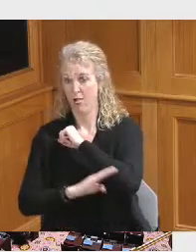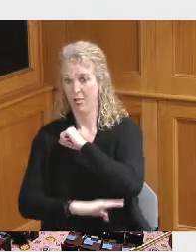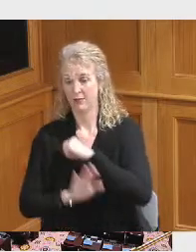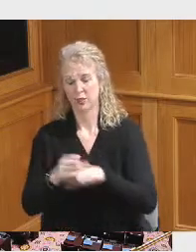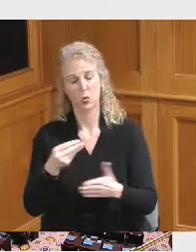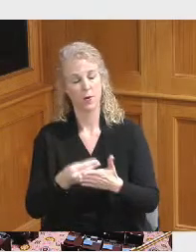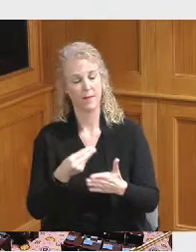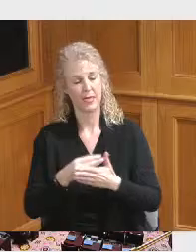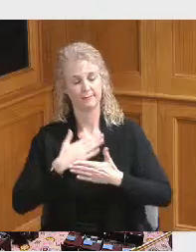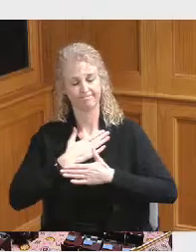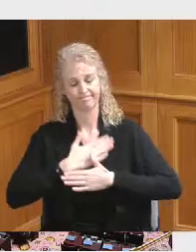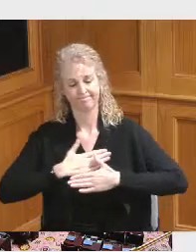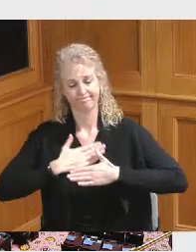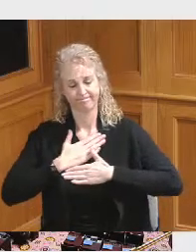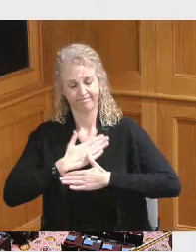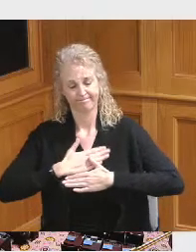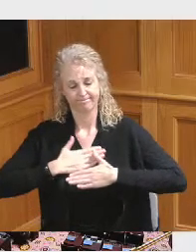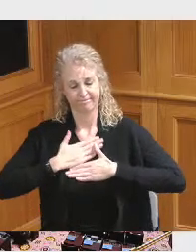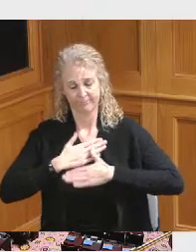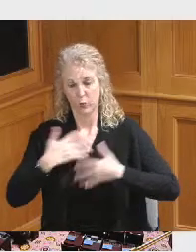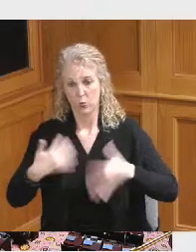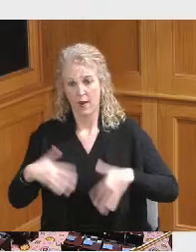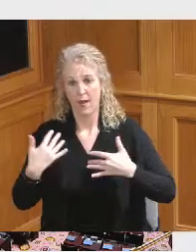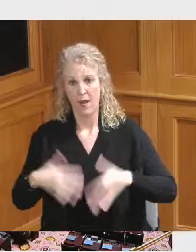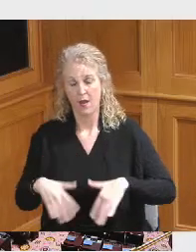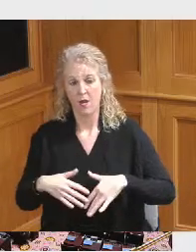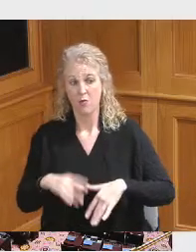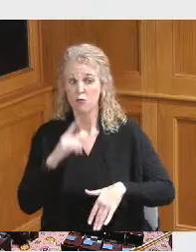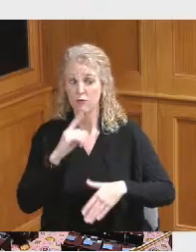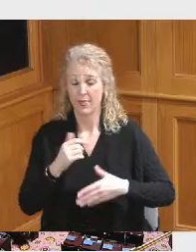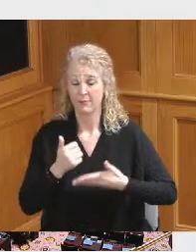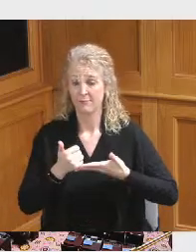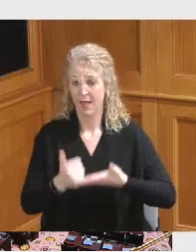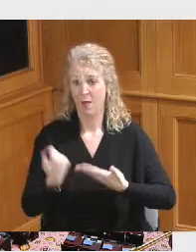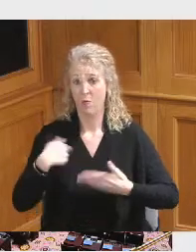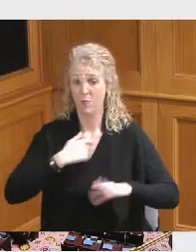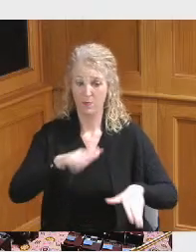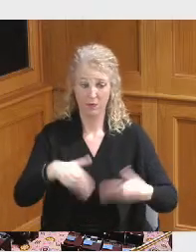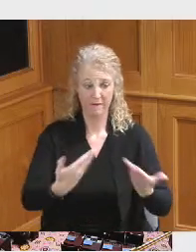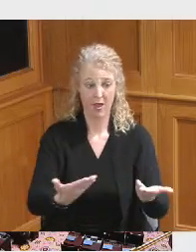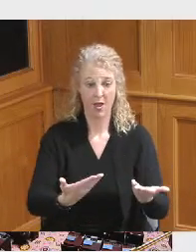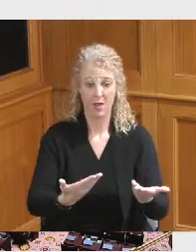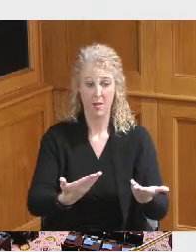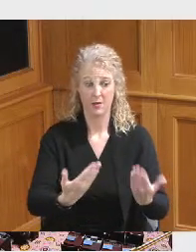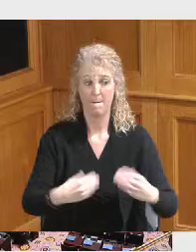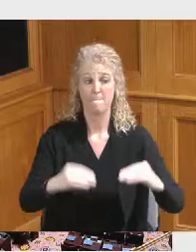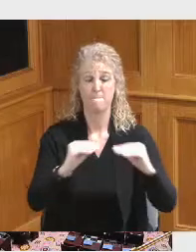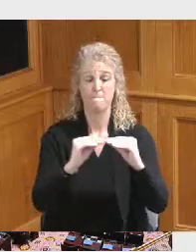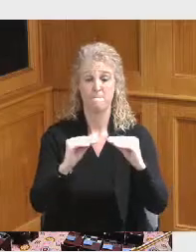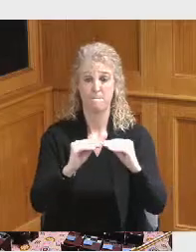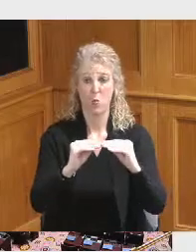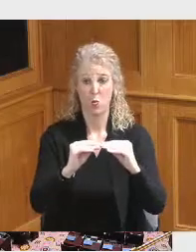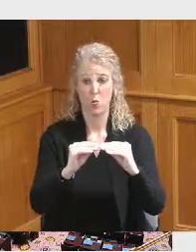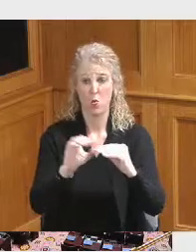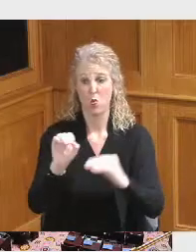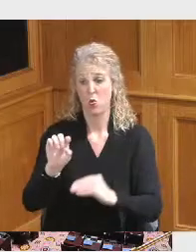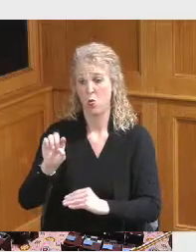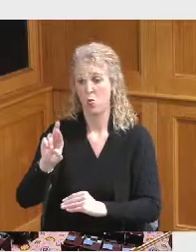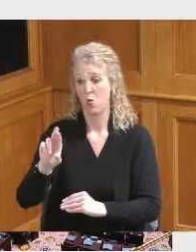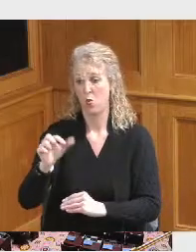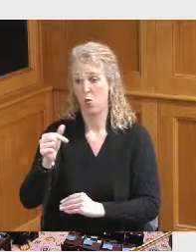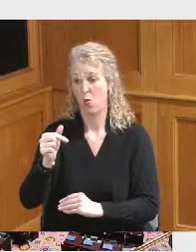investment because it's really helped us to provide services to help more organ donation on the deceased donor